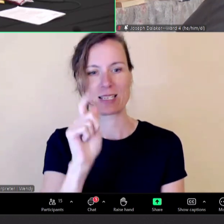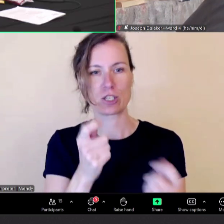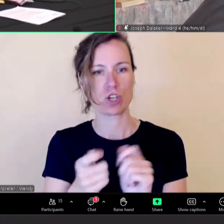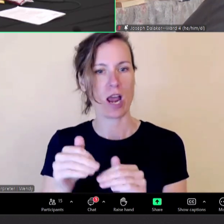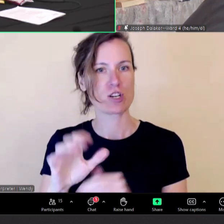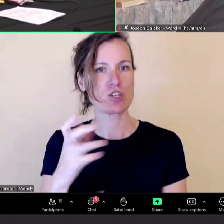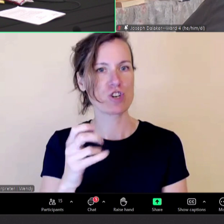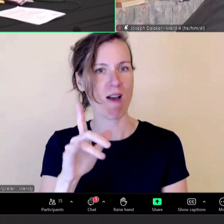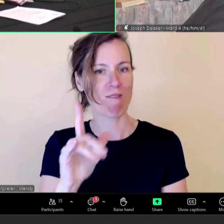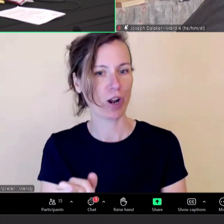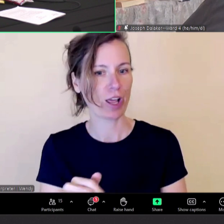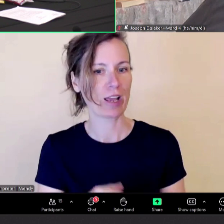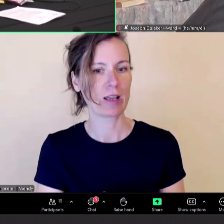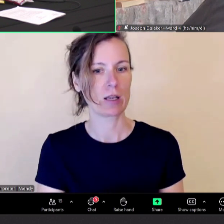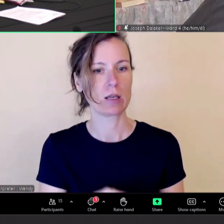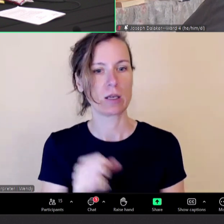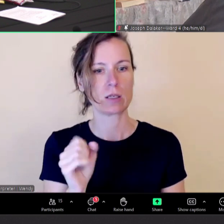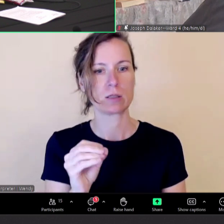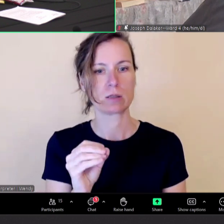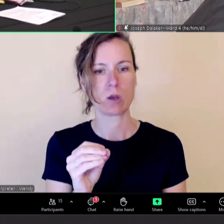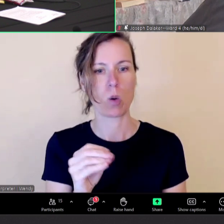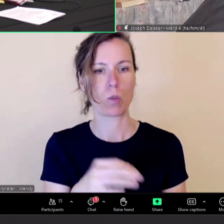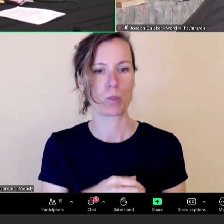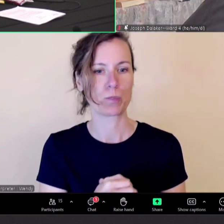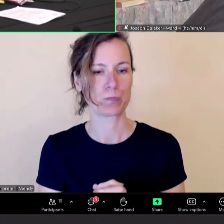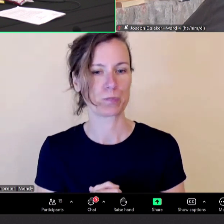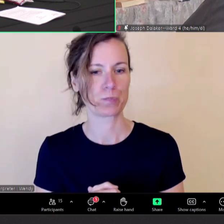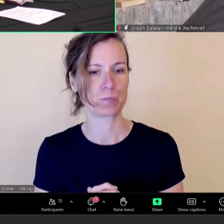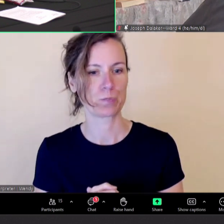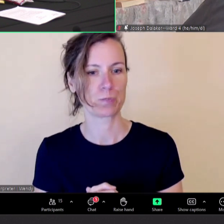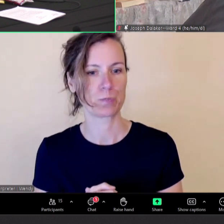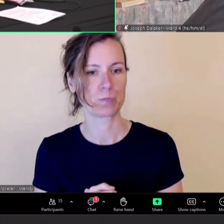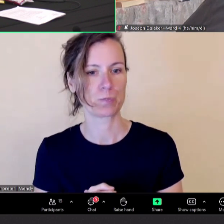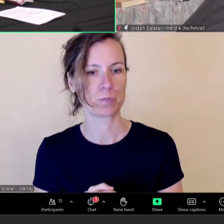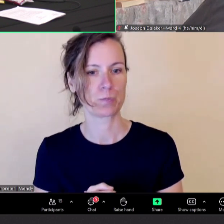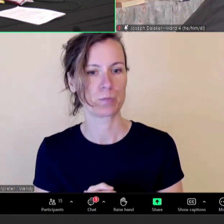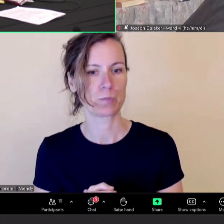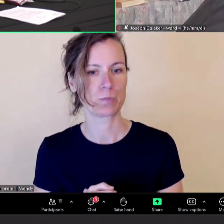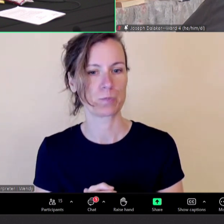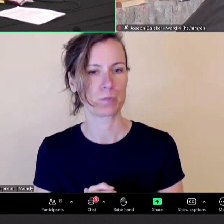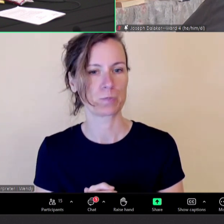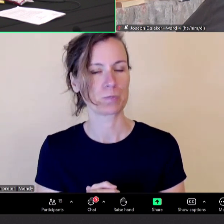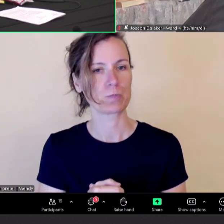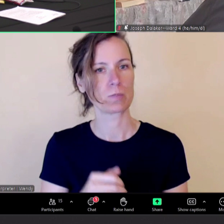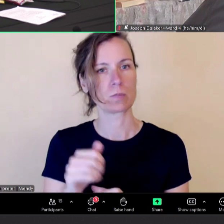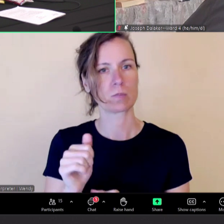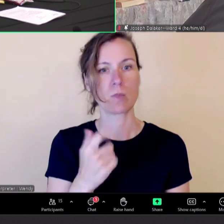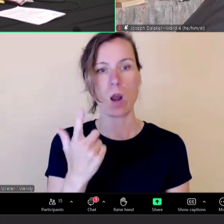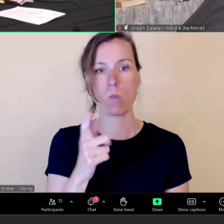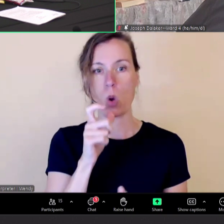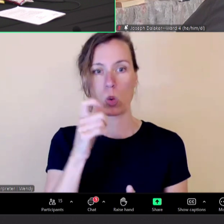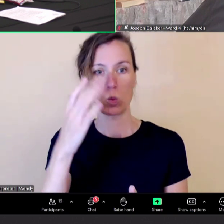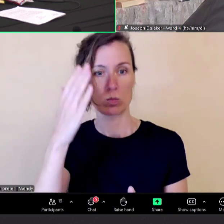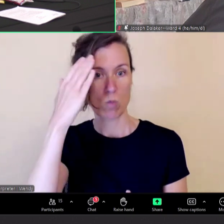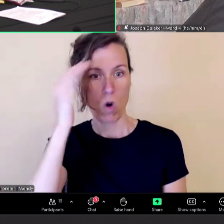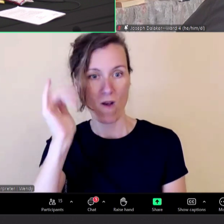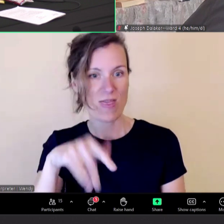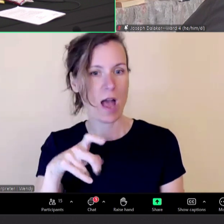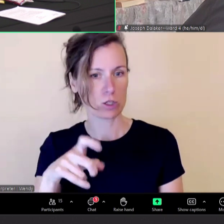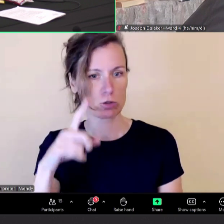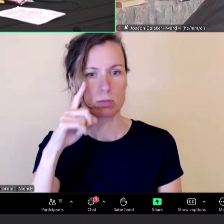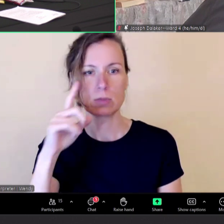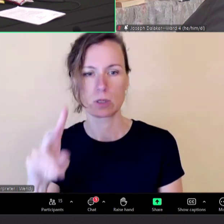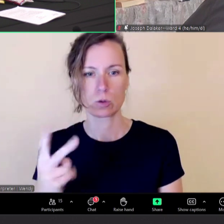that into consideration should definitely rethink that twice. And honestly, not only a council member, town council,